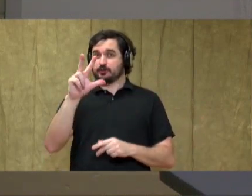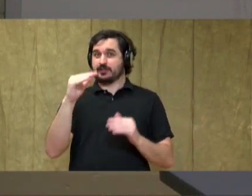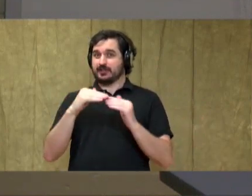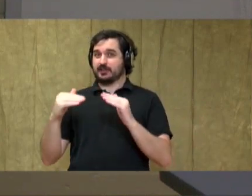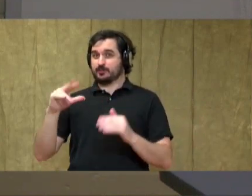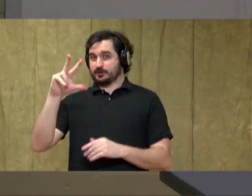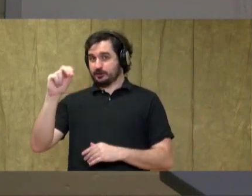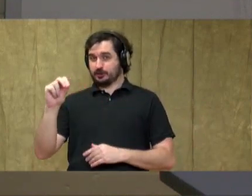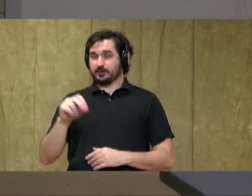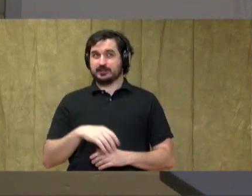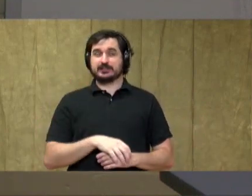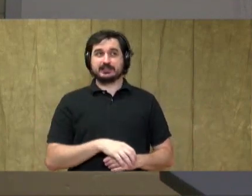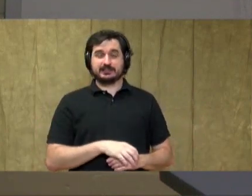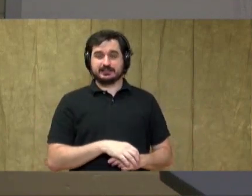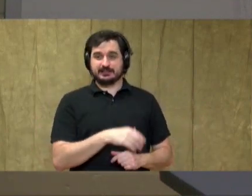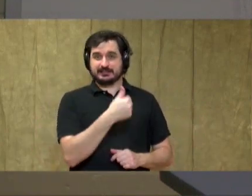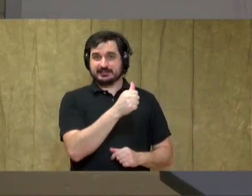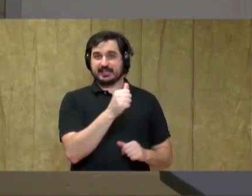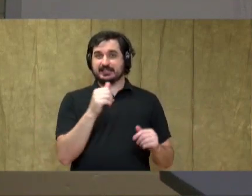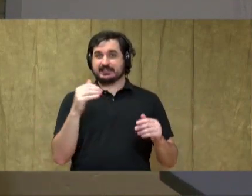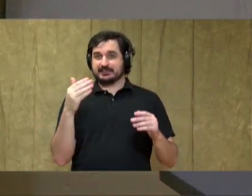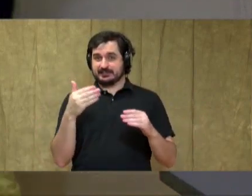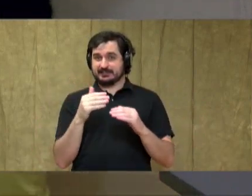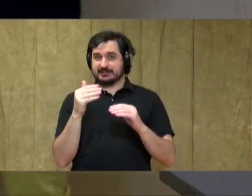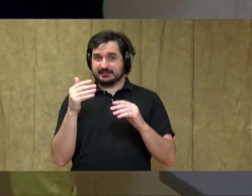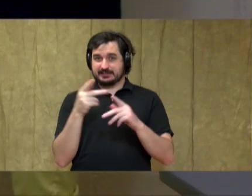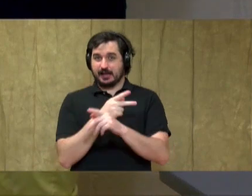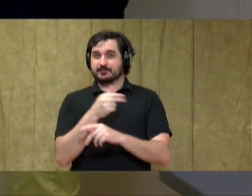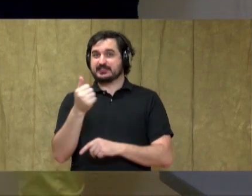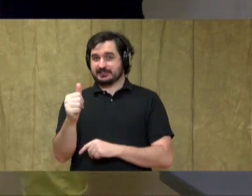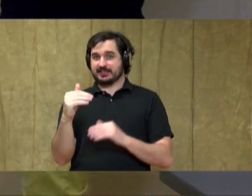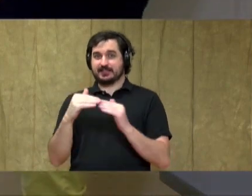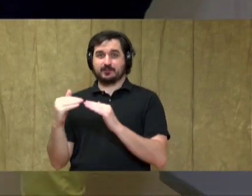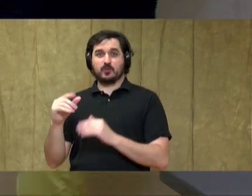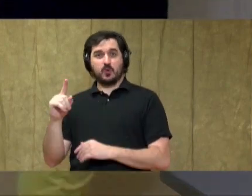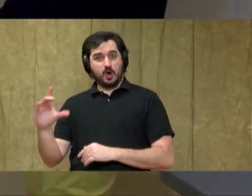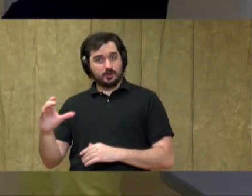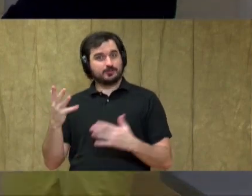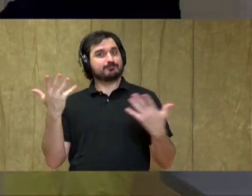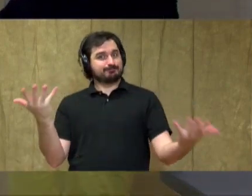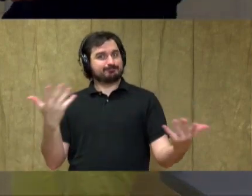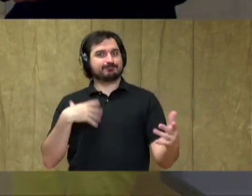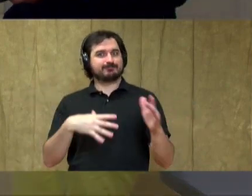go. We found our equivalent fraction. So that's 2 ways you can find equivalent fractions.